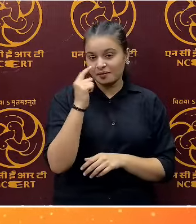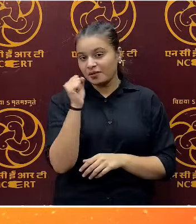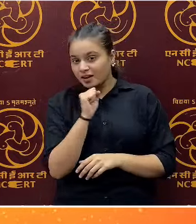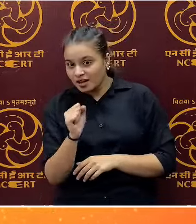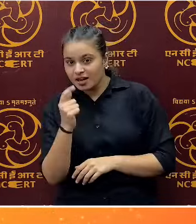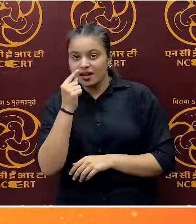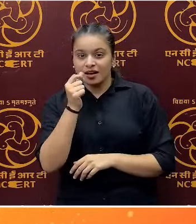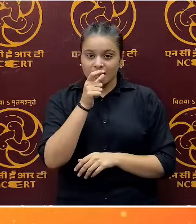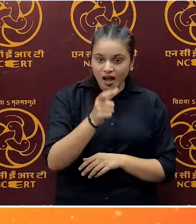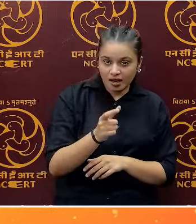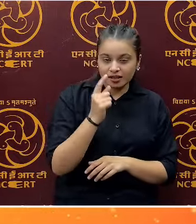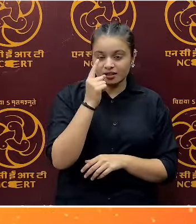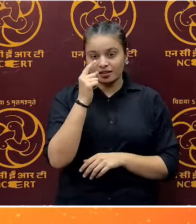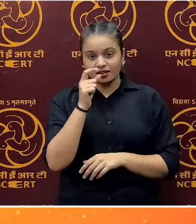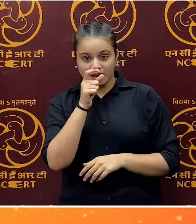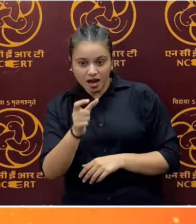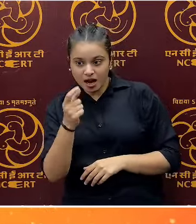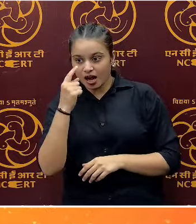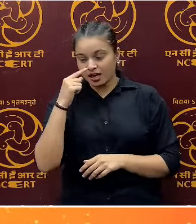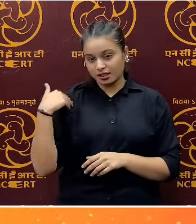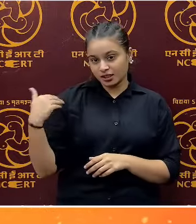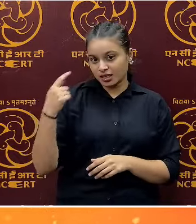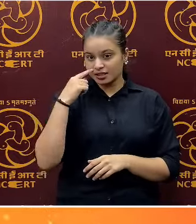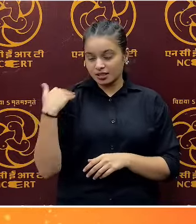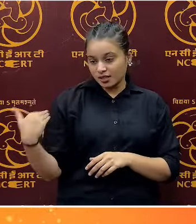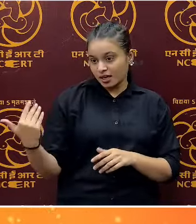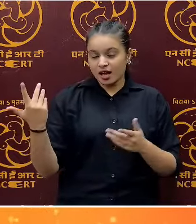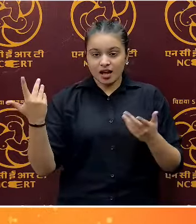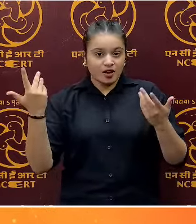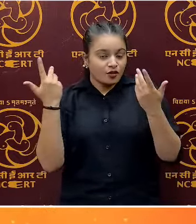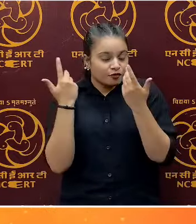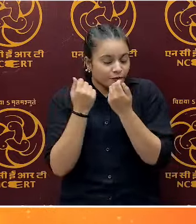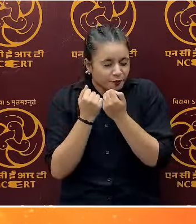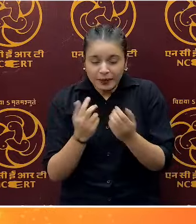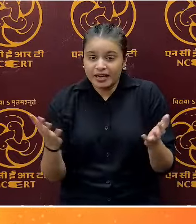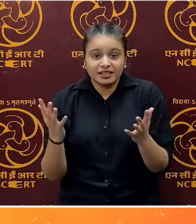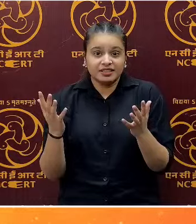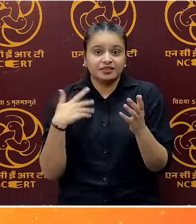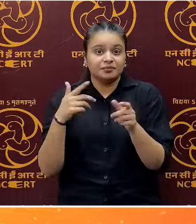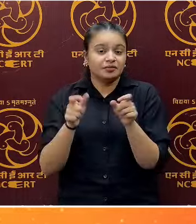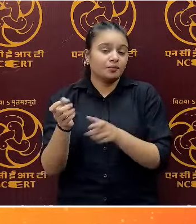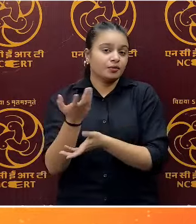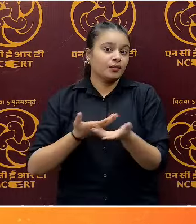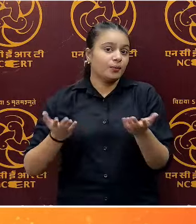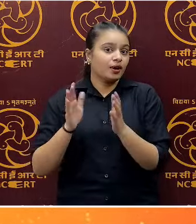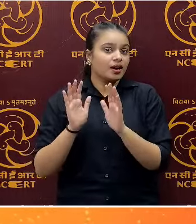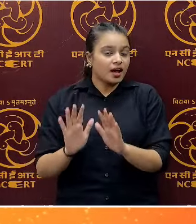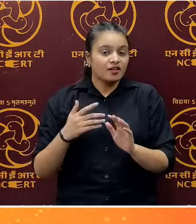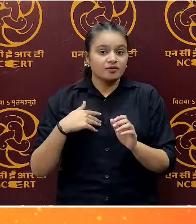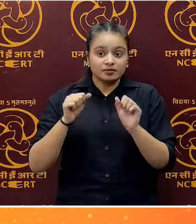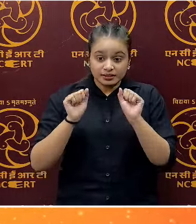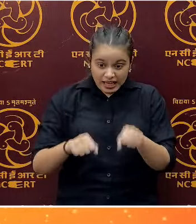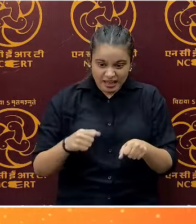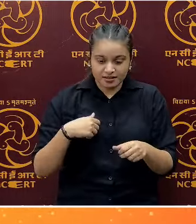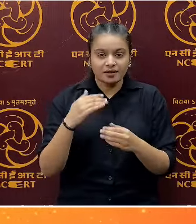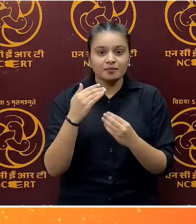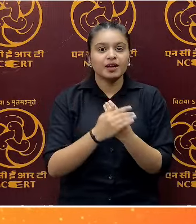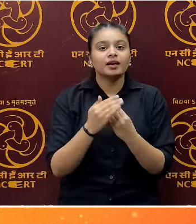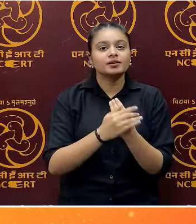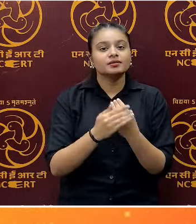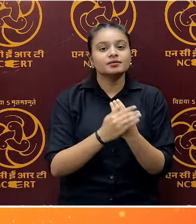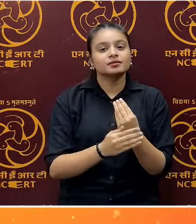uncle, aunts, cousins, and nephews, and parents, and a lot of family members. And even pets. Yes, pets